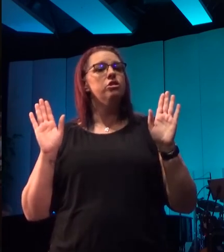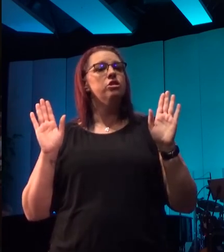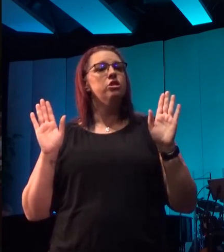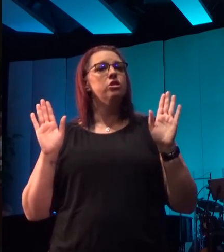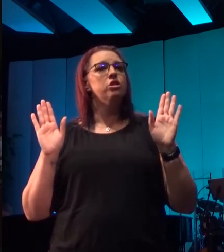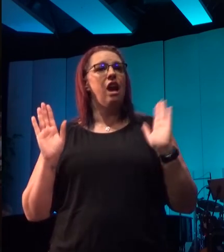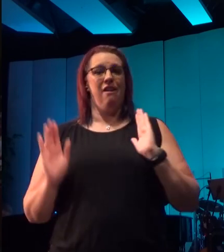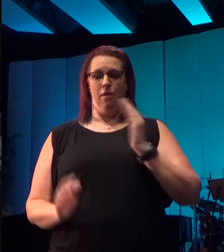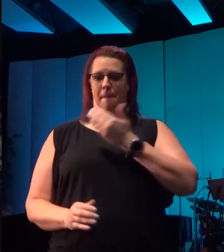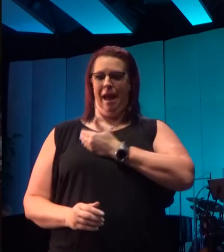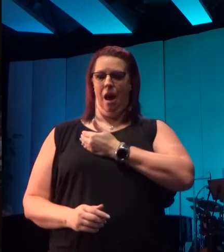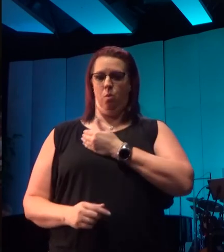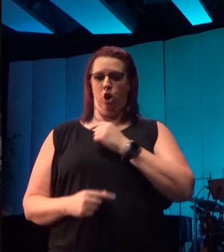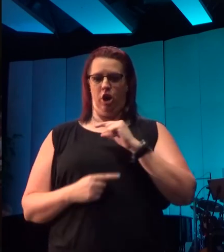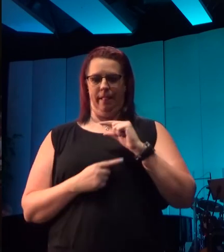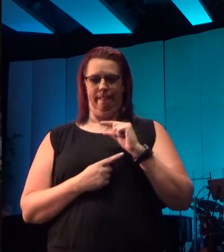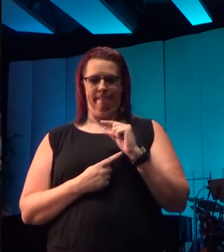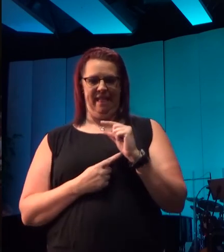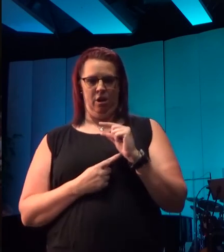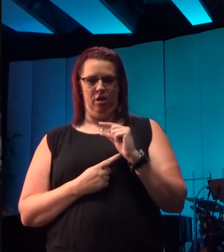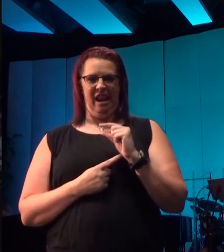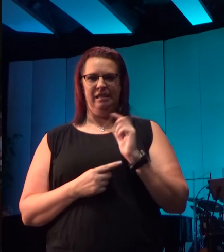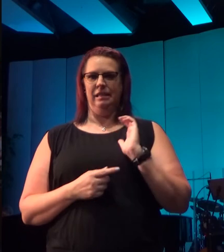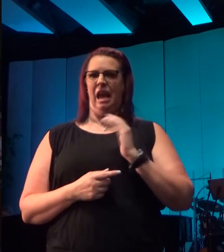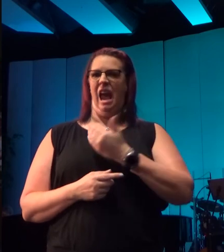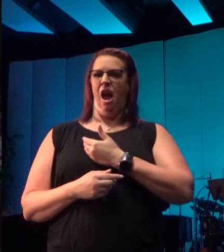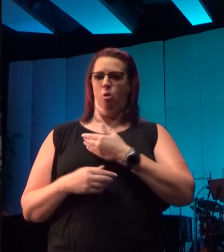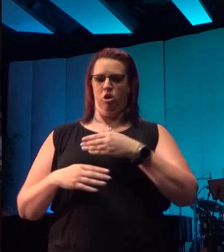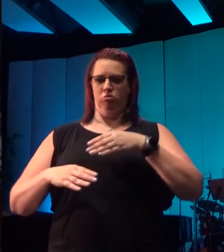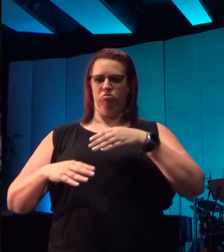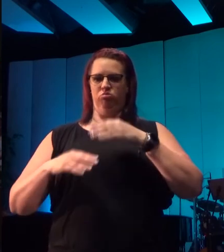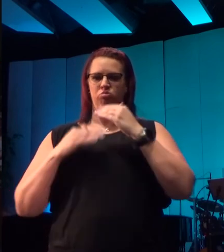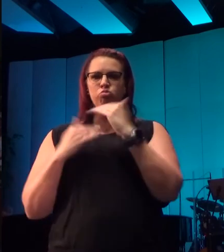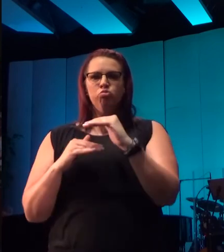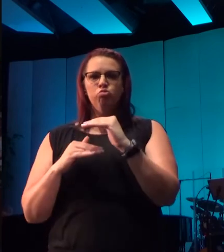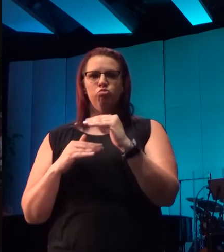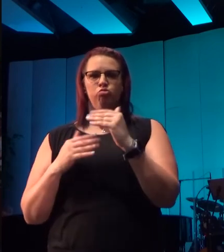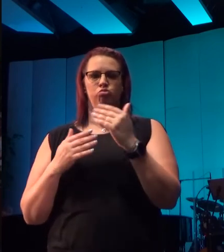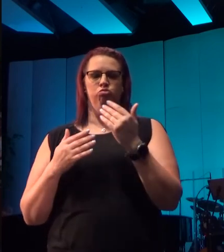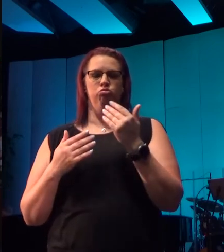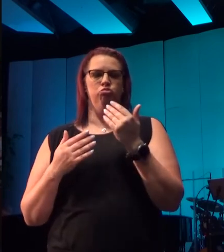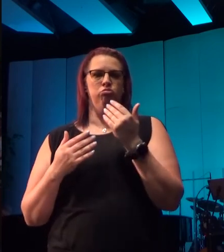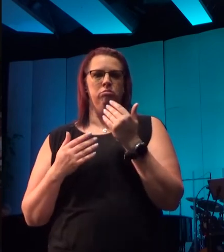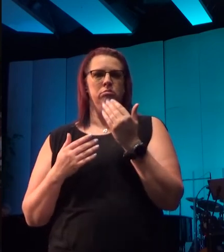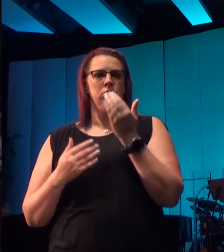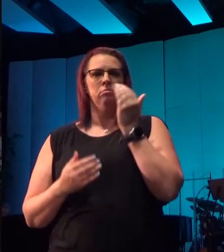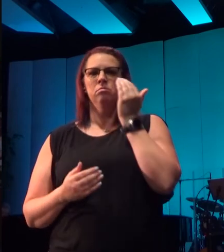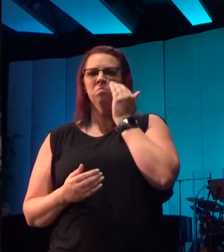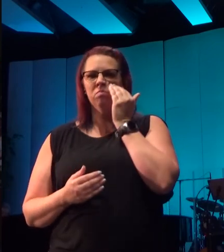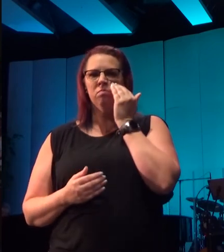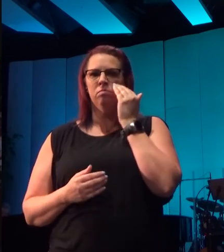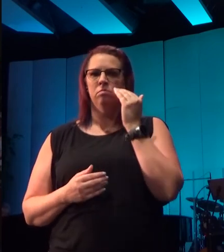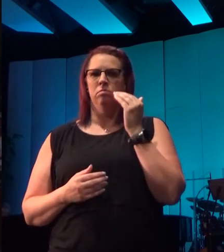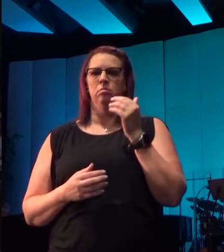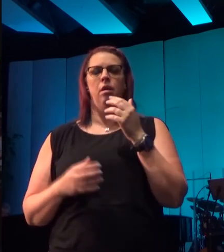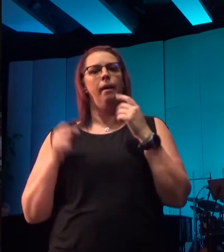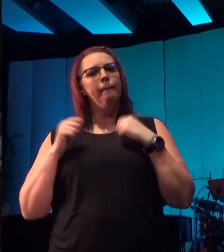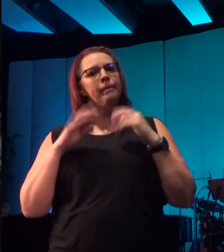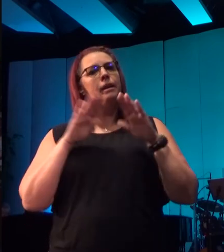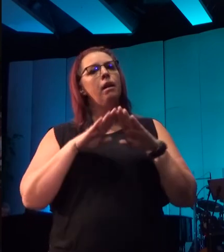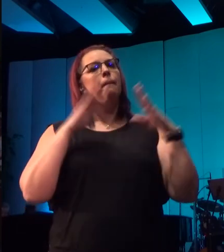from our littleness, our rigidness, our limiting certainties, and open.